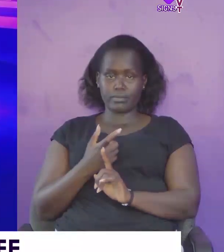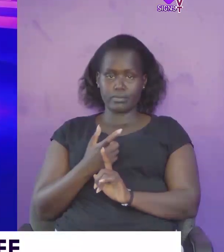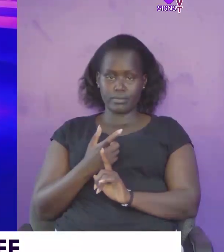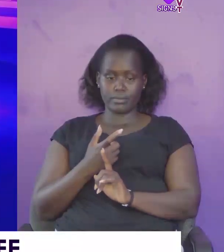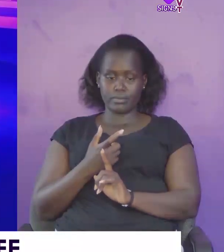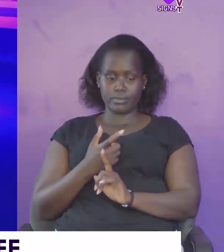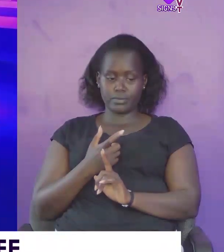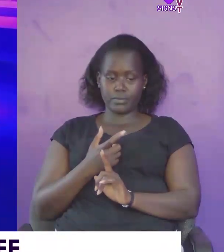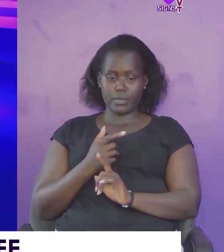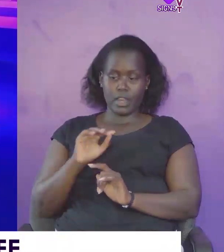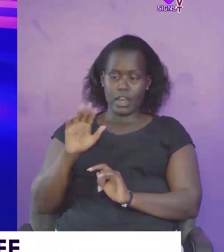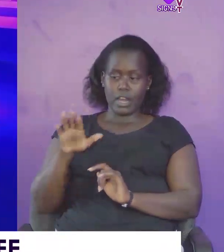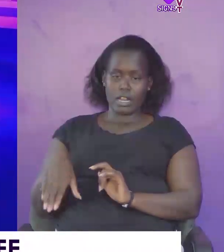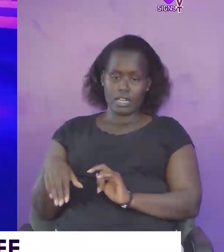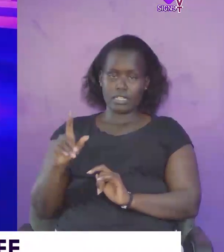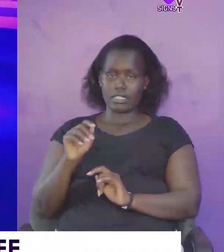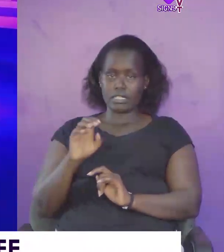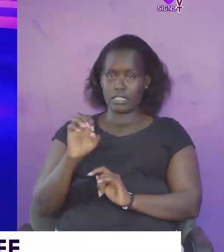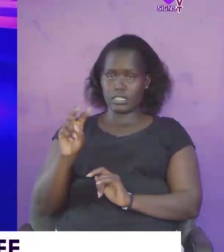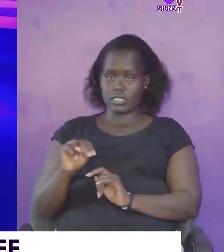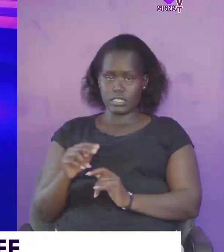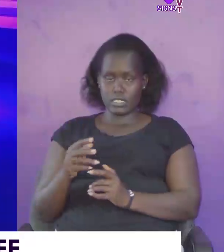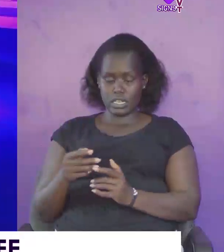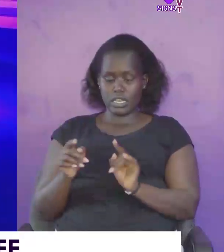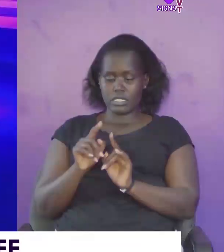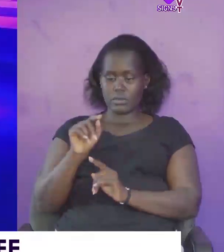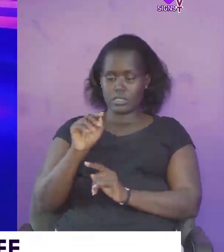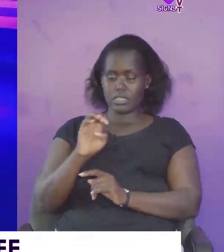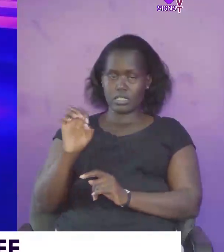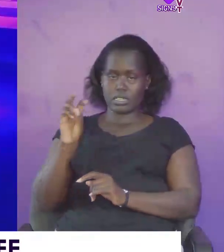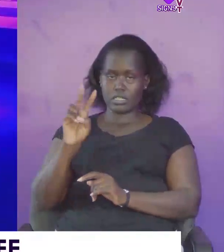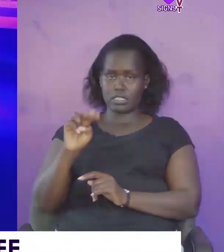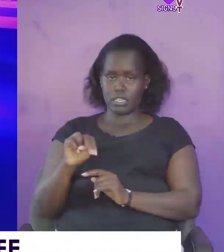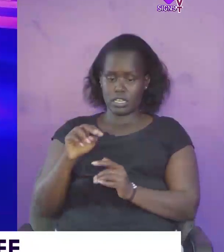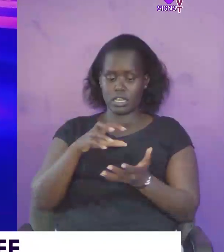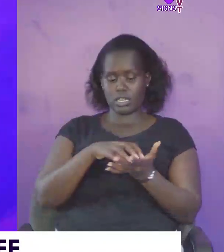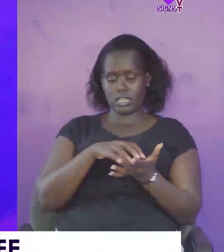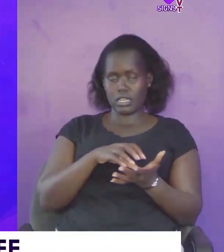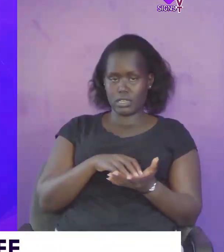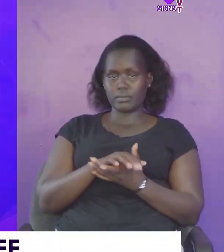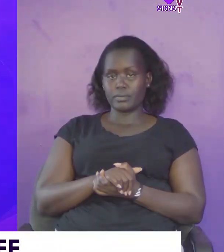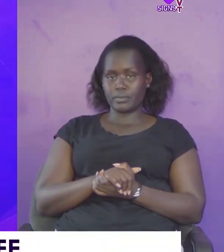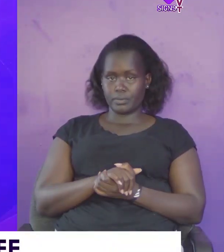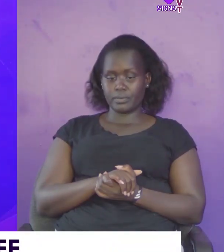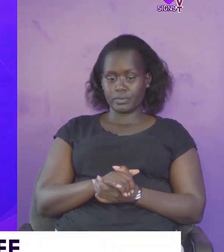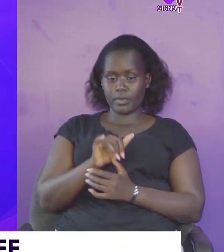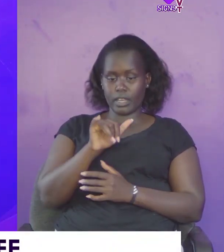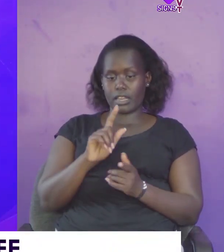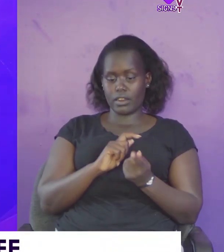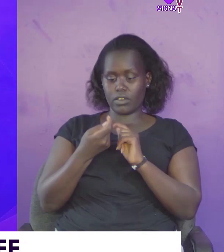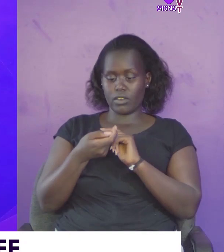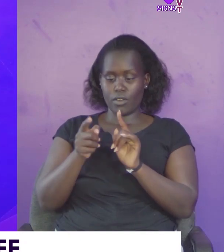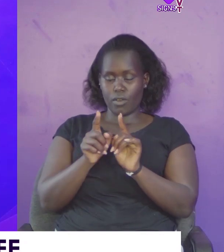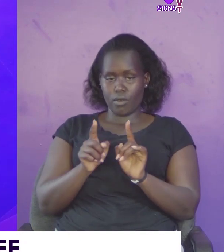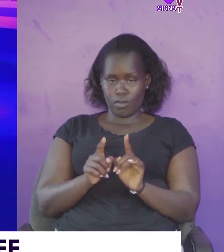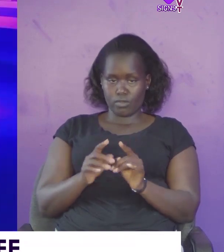late teenagehood to it's Something midlife. like a teenage crisis. Yeah, It's like yeah. some kind of teenage crisis. Yeah, that transition also Yeah. is